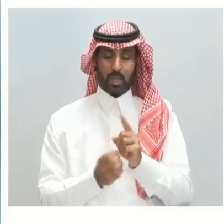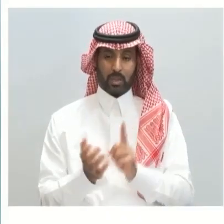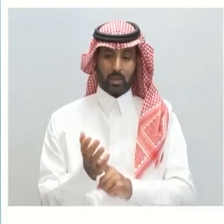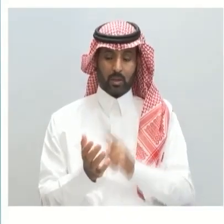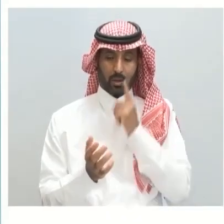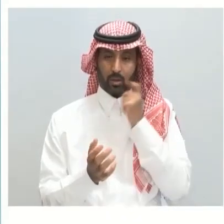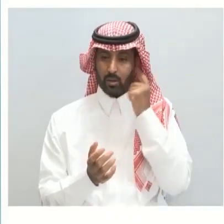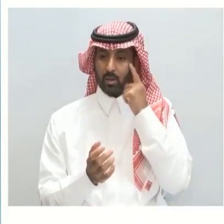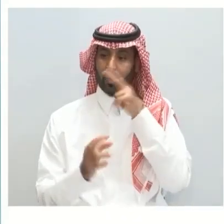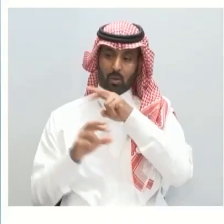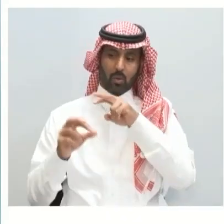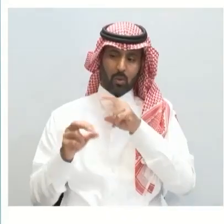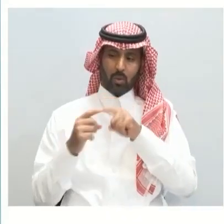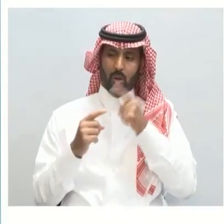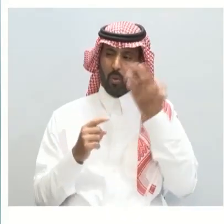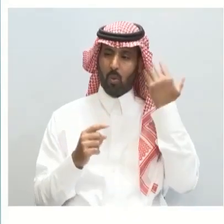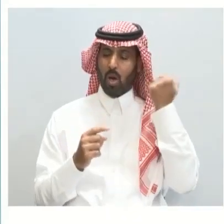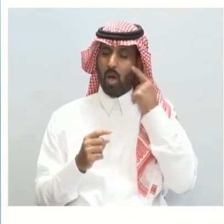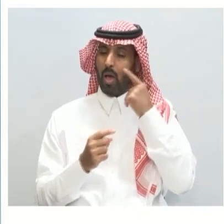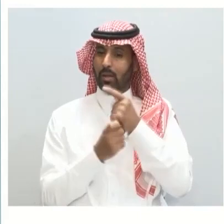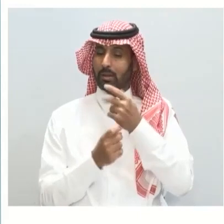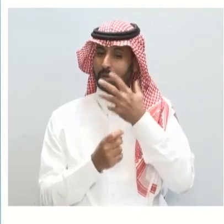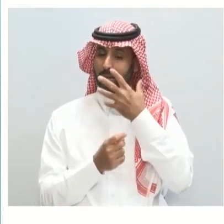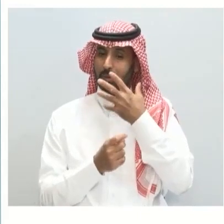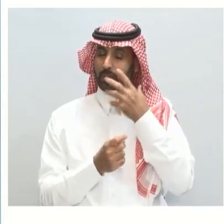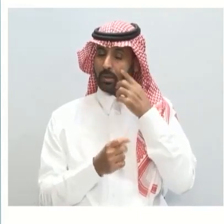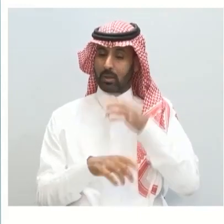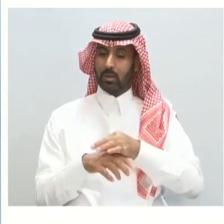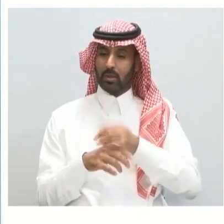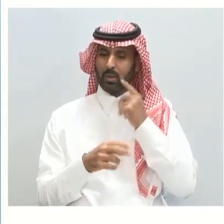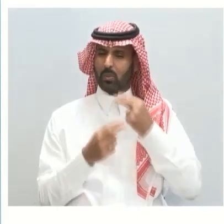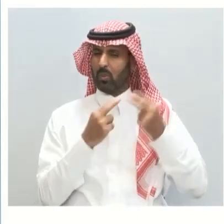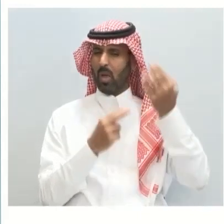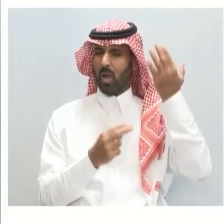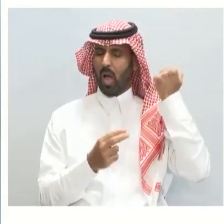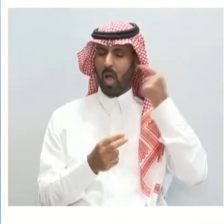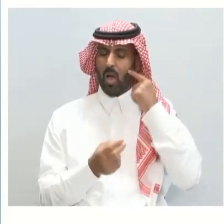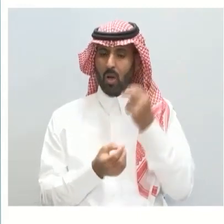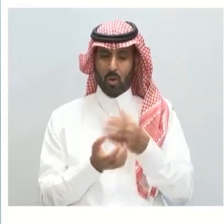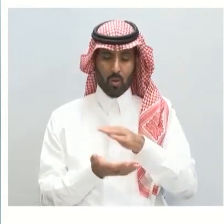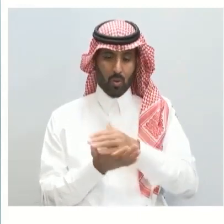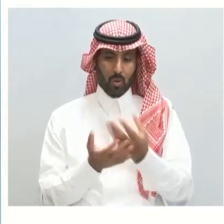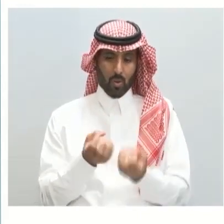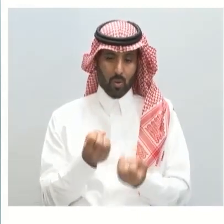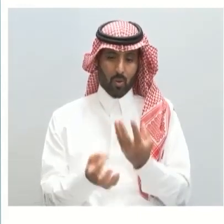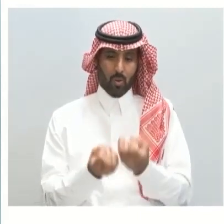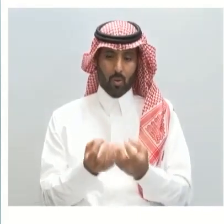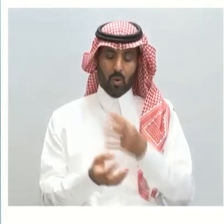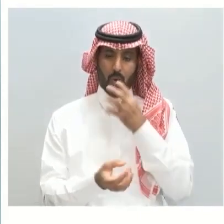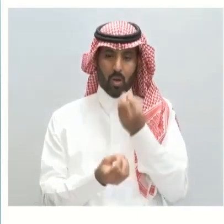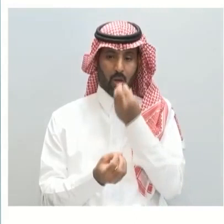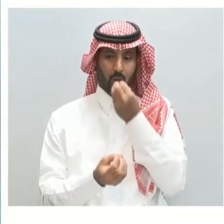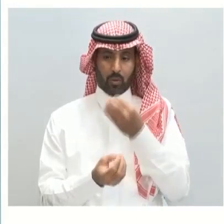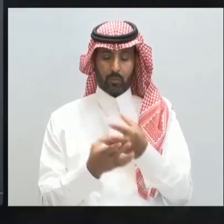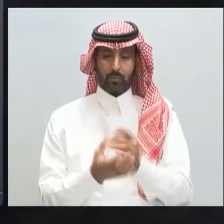led scientists to suggest early humans cooked their first meals more than 1.9 million years ago.